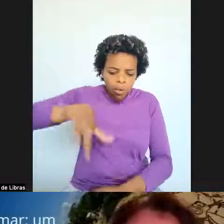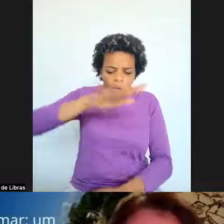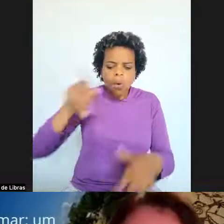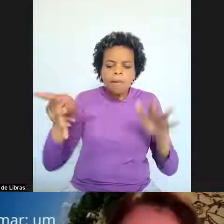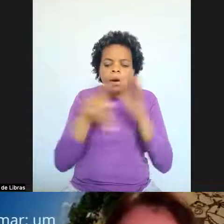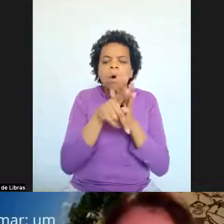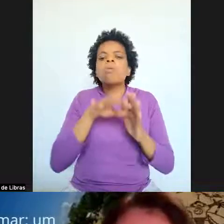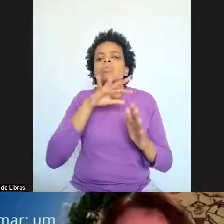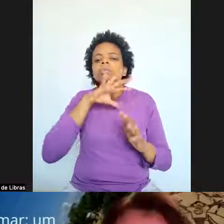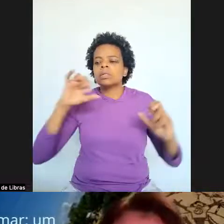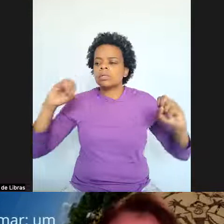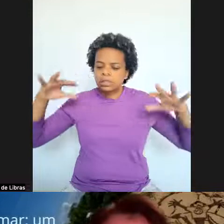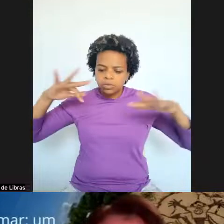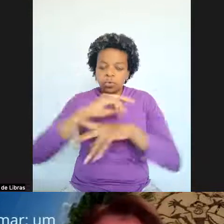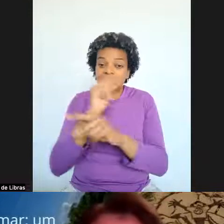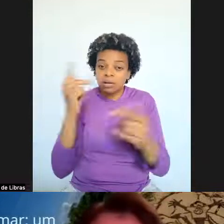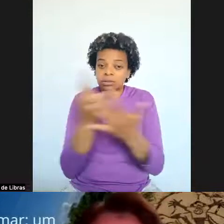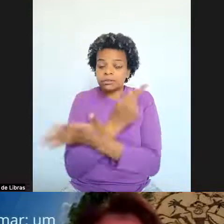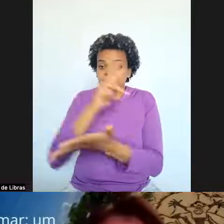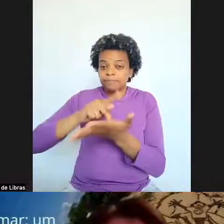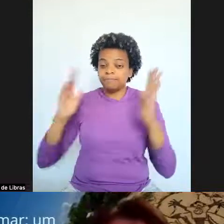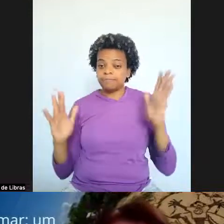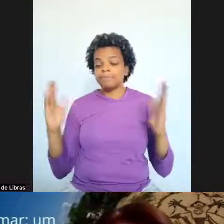health KPI was the one chosen